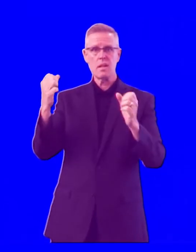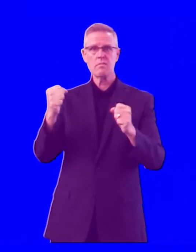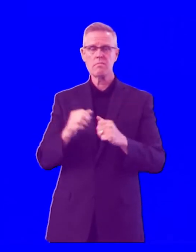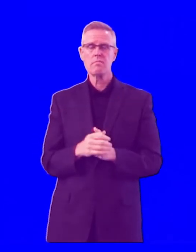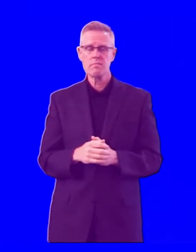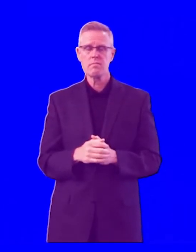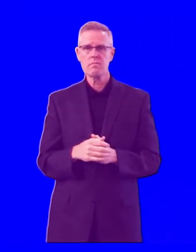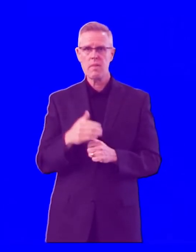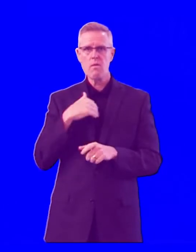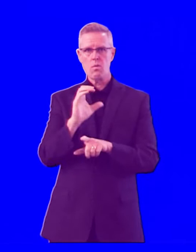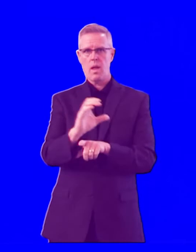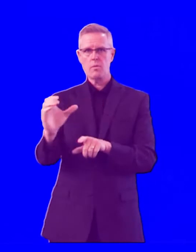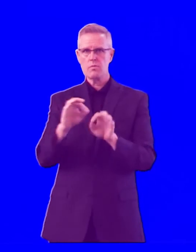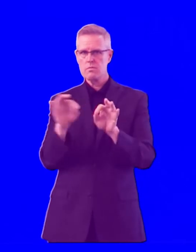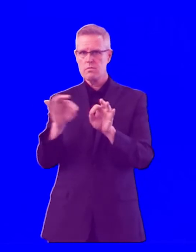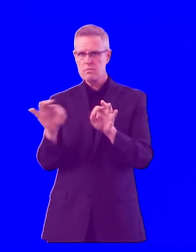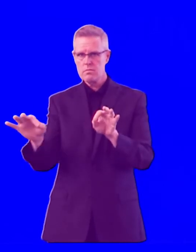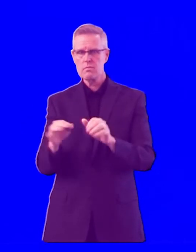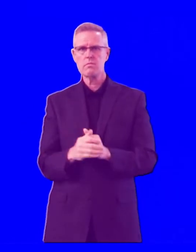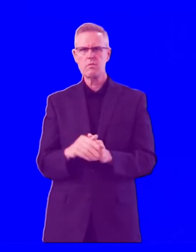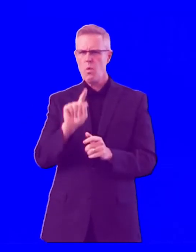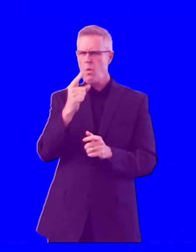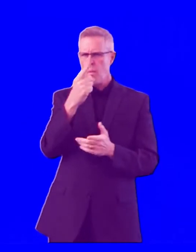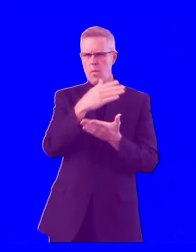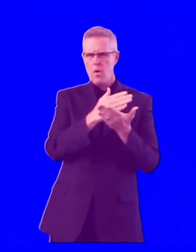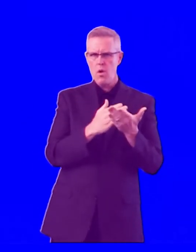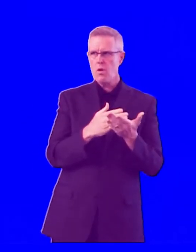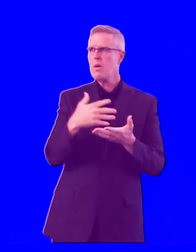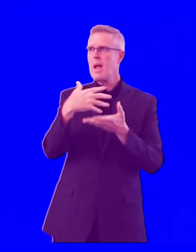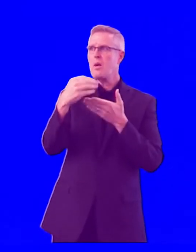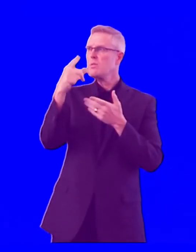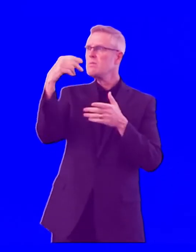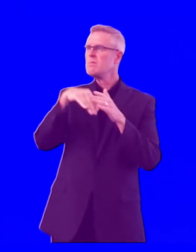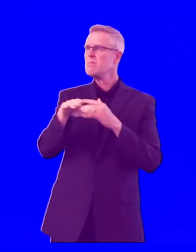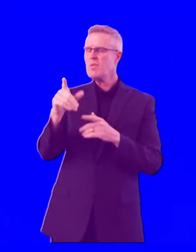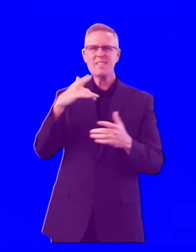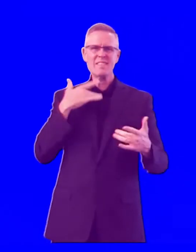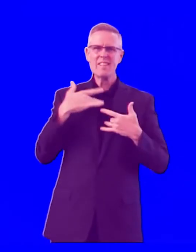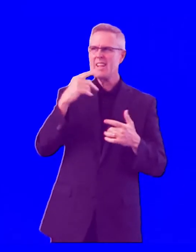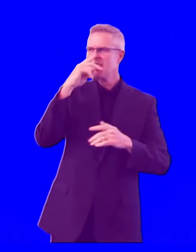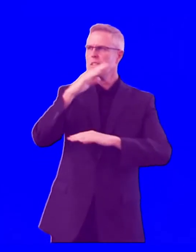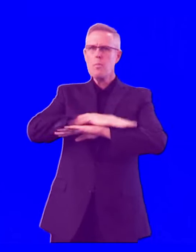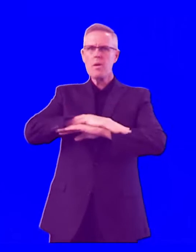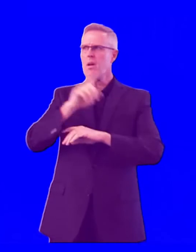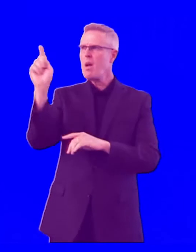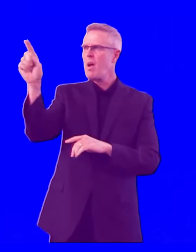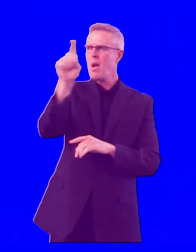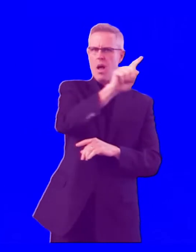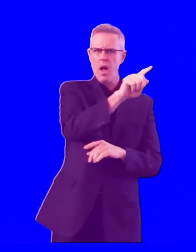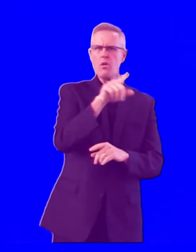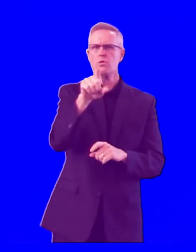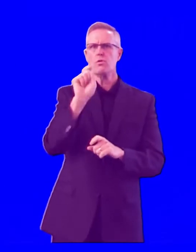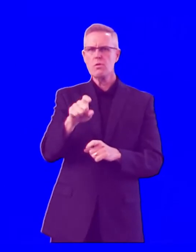language, right? We've got closed captioning. That's just a piece of it. Now, outside, you walked in, you're probably excited, and you saw the booths. If you